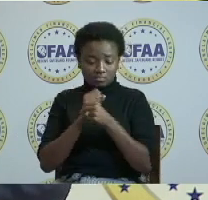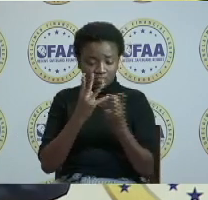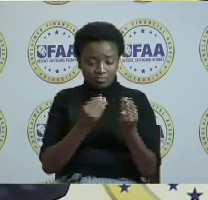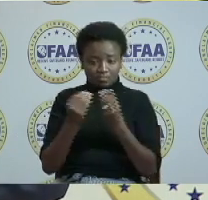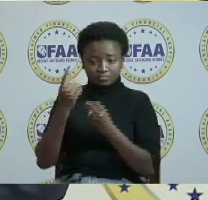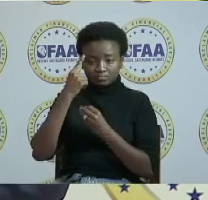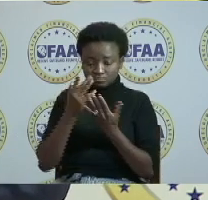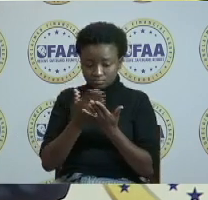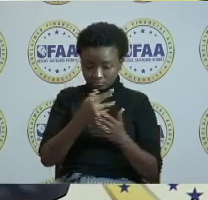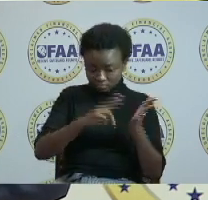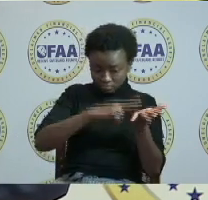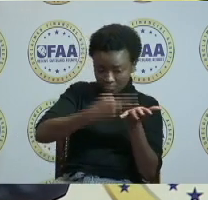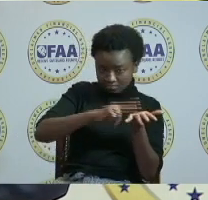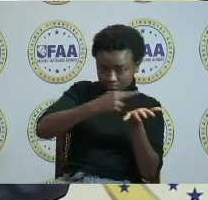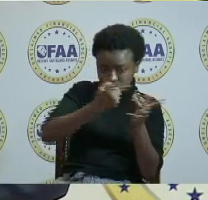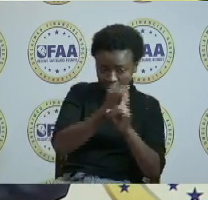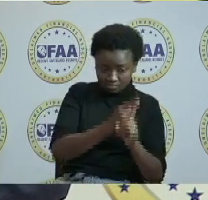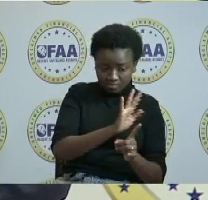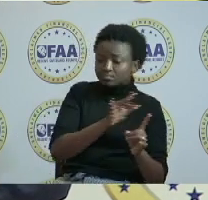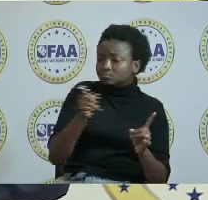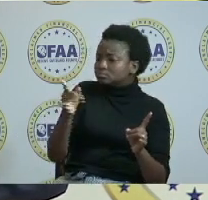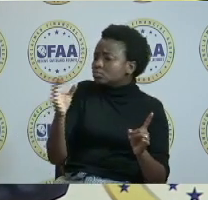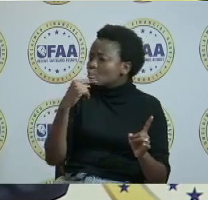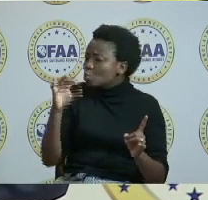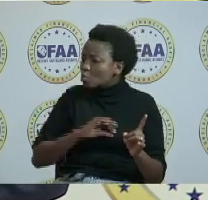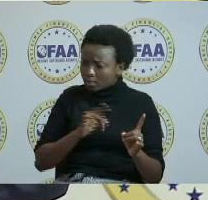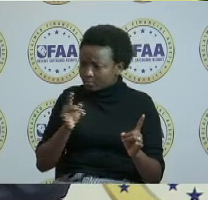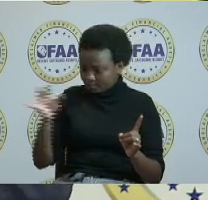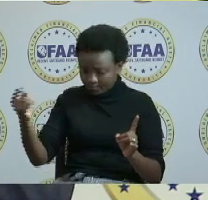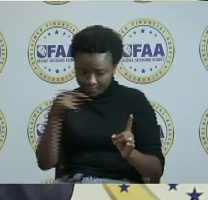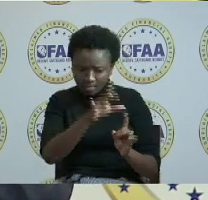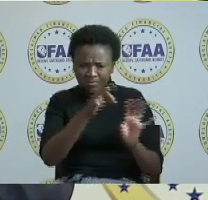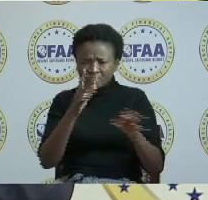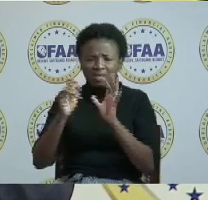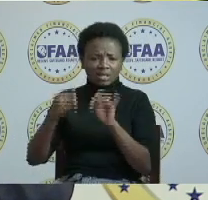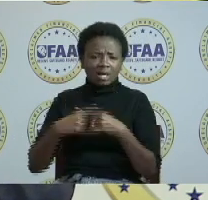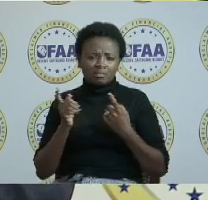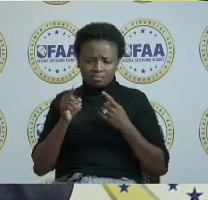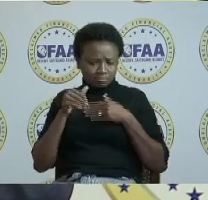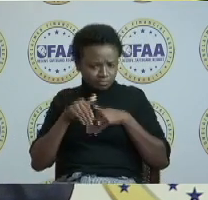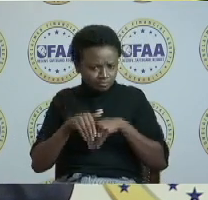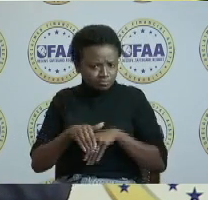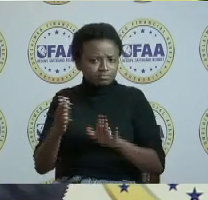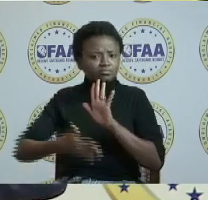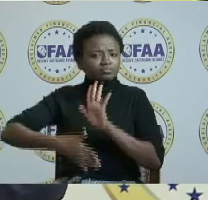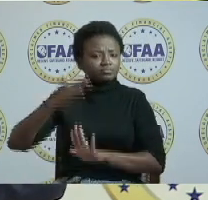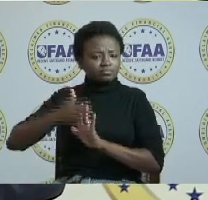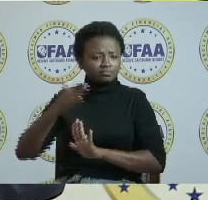reunite those resources with the ordinary Kenyans should be done, and should be done as expeditiously as